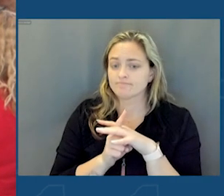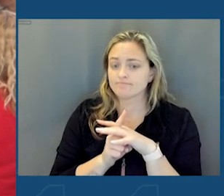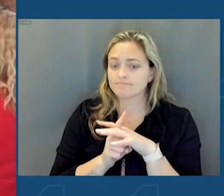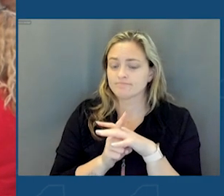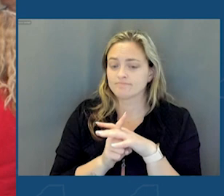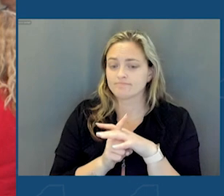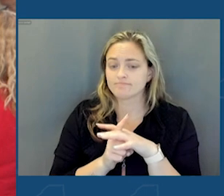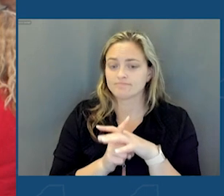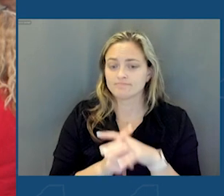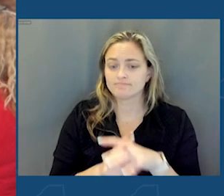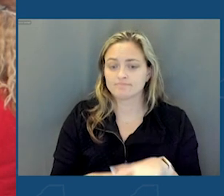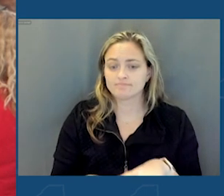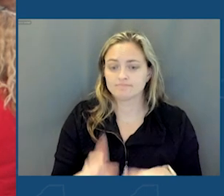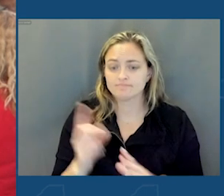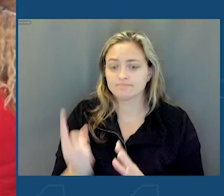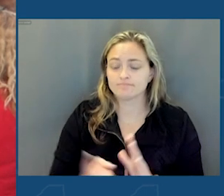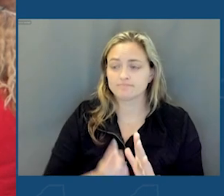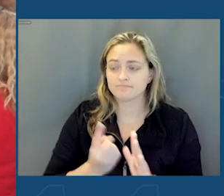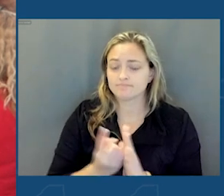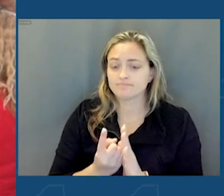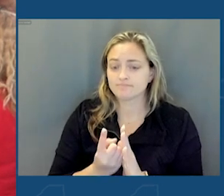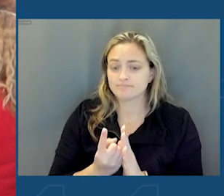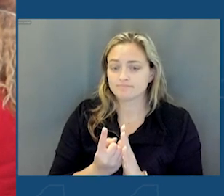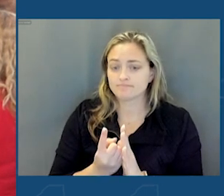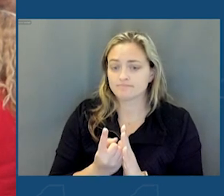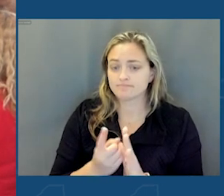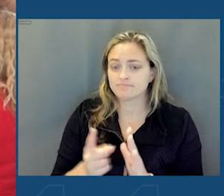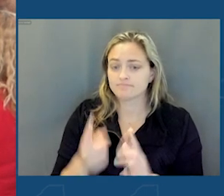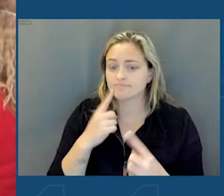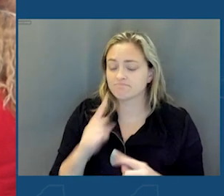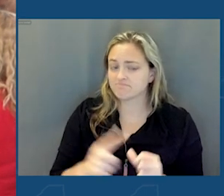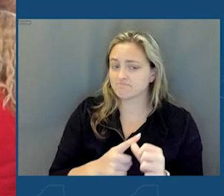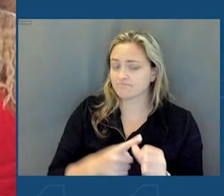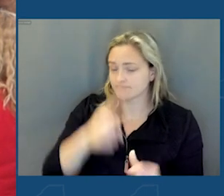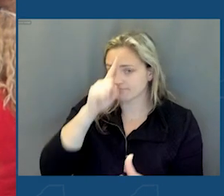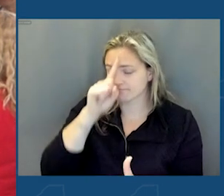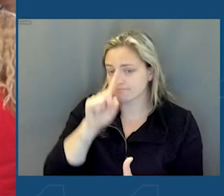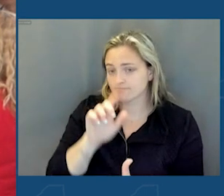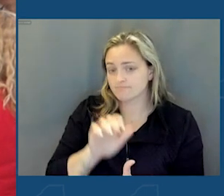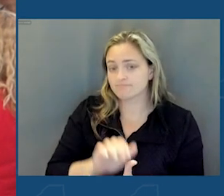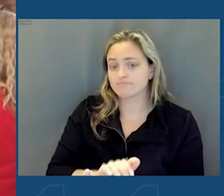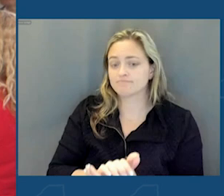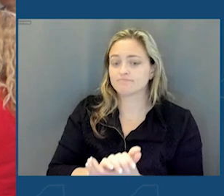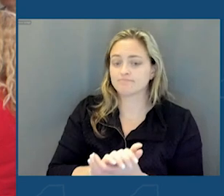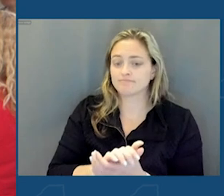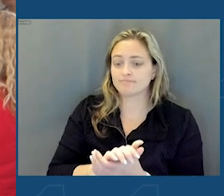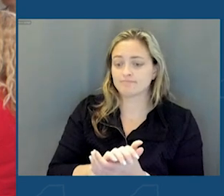the hour I first